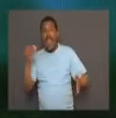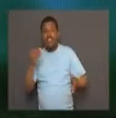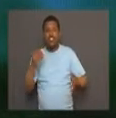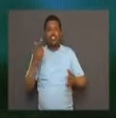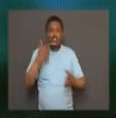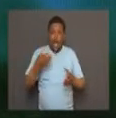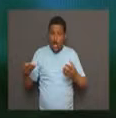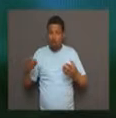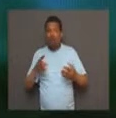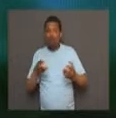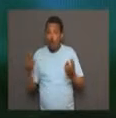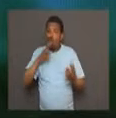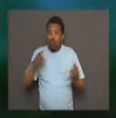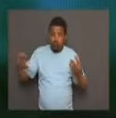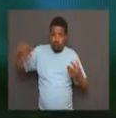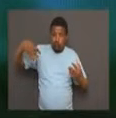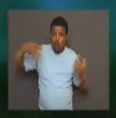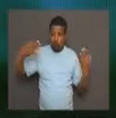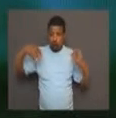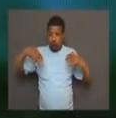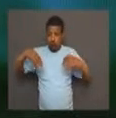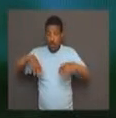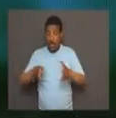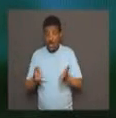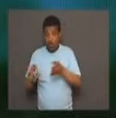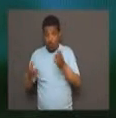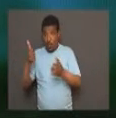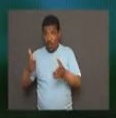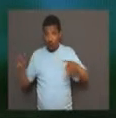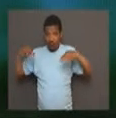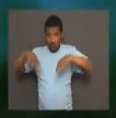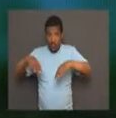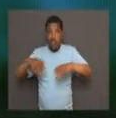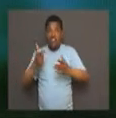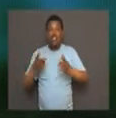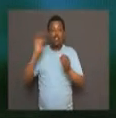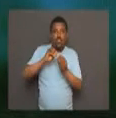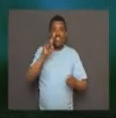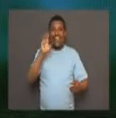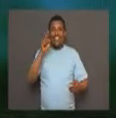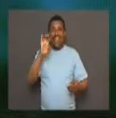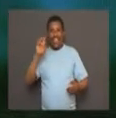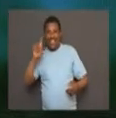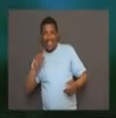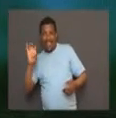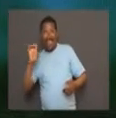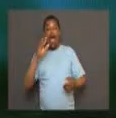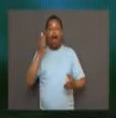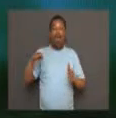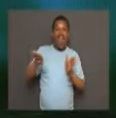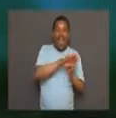their tributaries, including the Tigray, Abe,